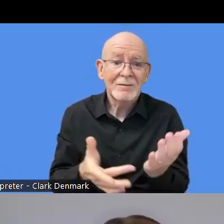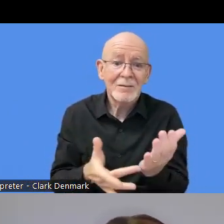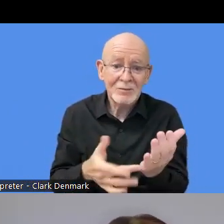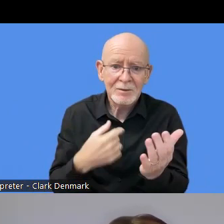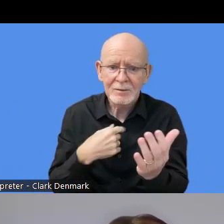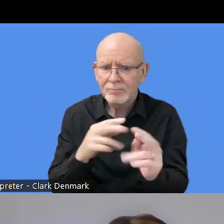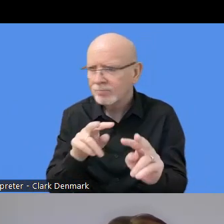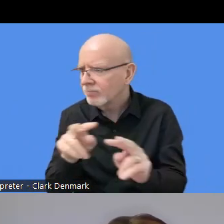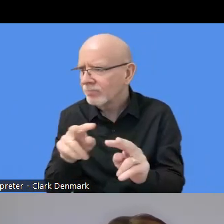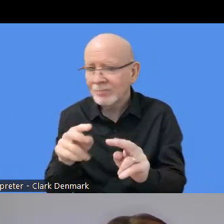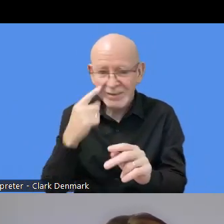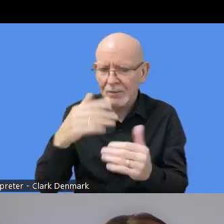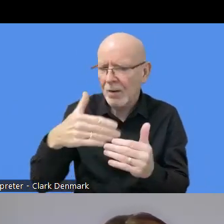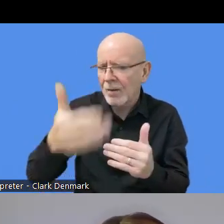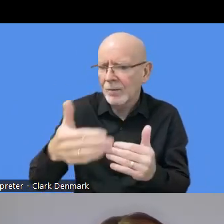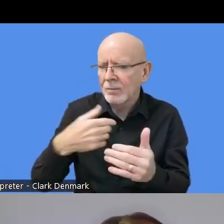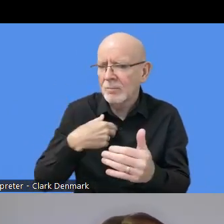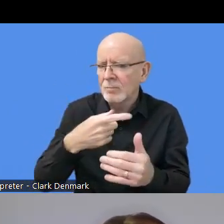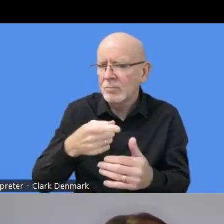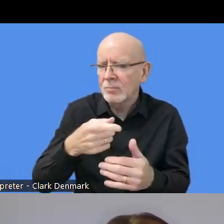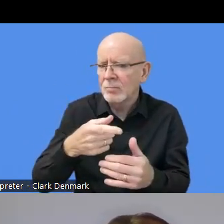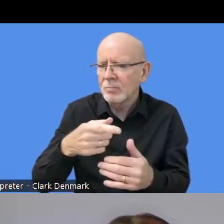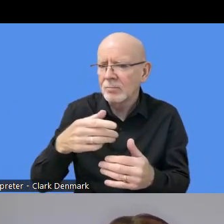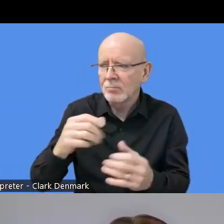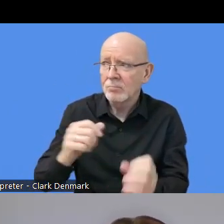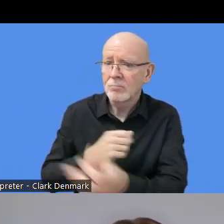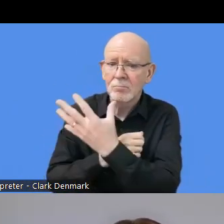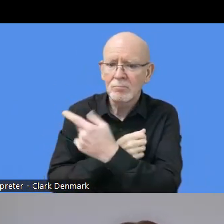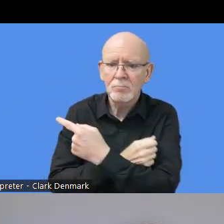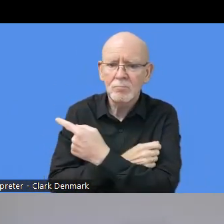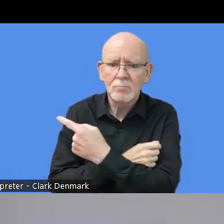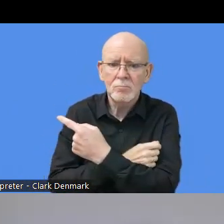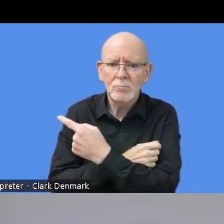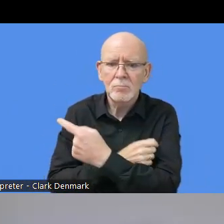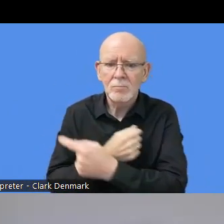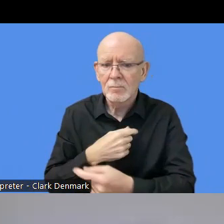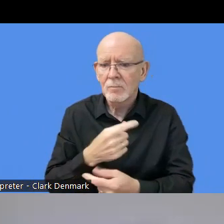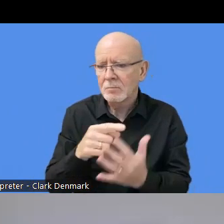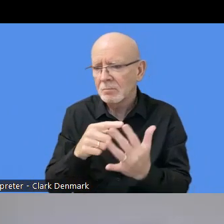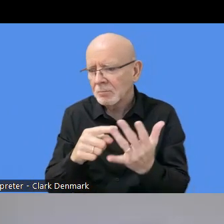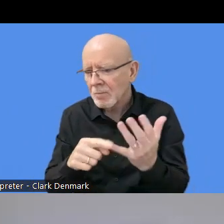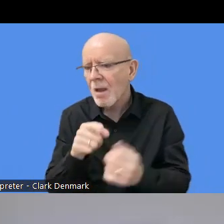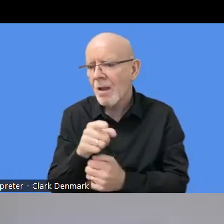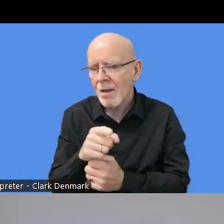seeking as nominations from the business and public sector. So in general, we